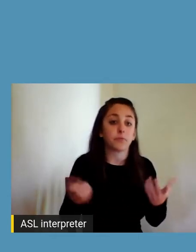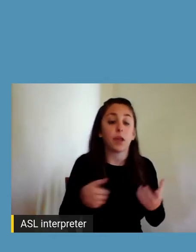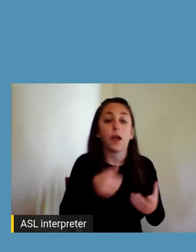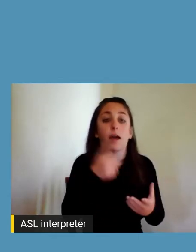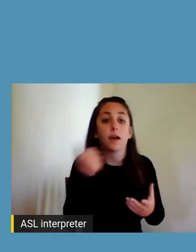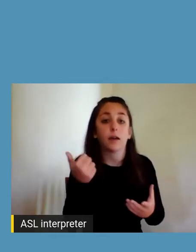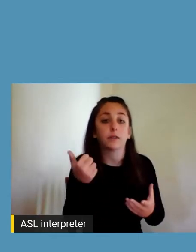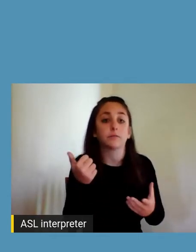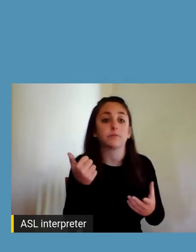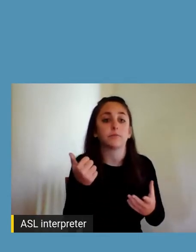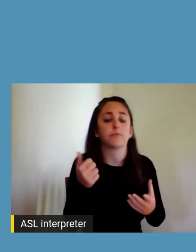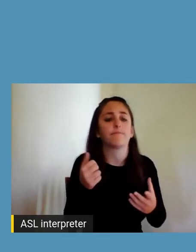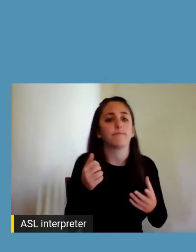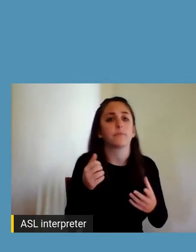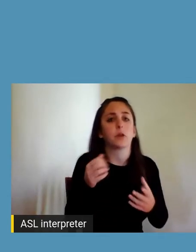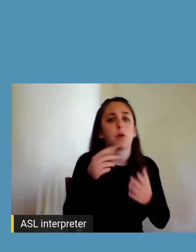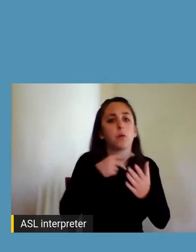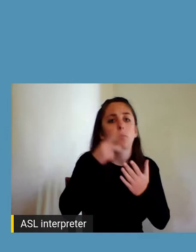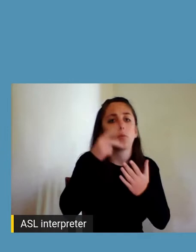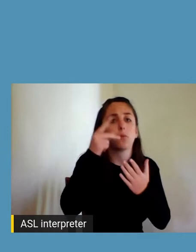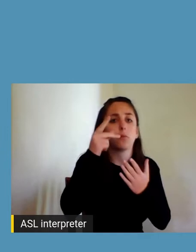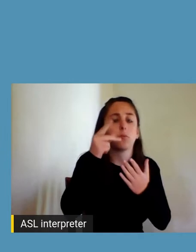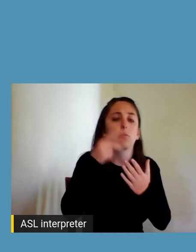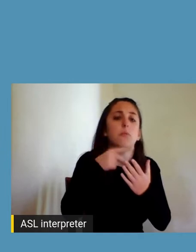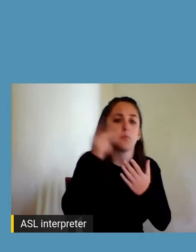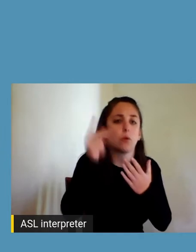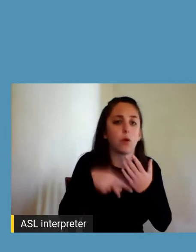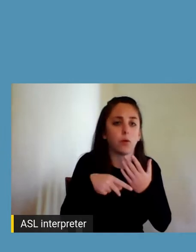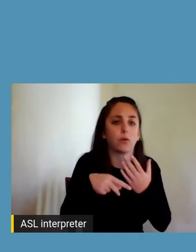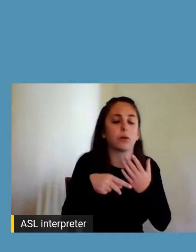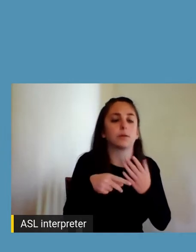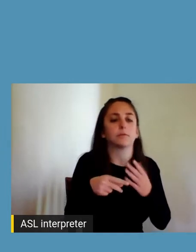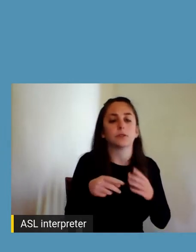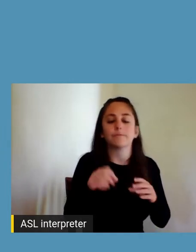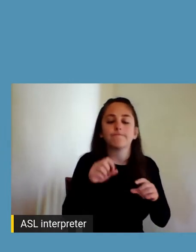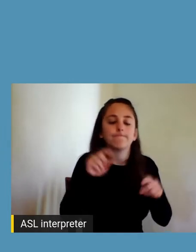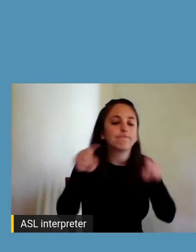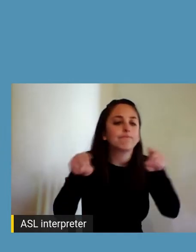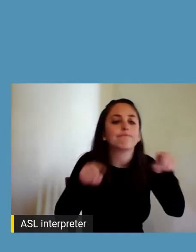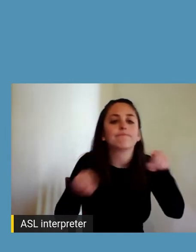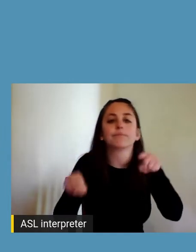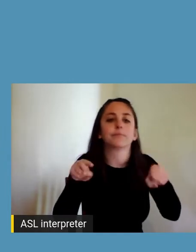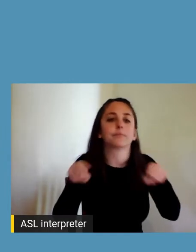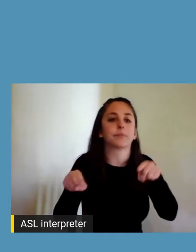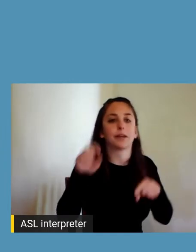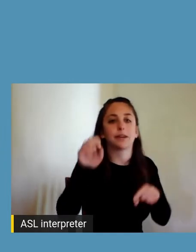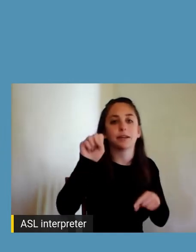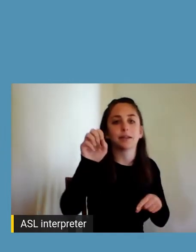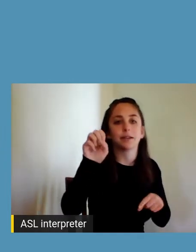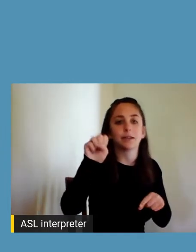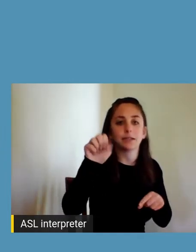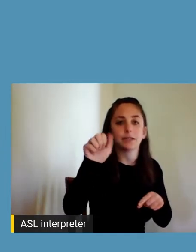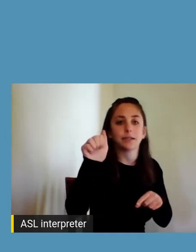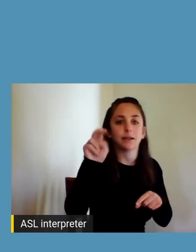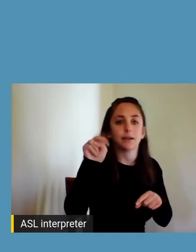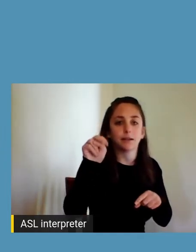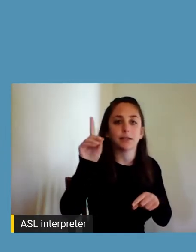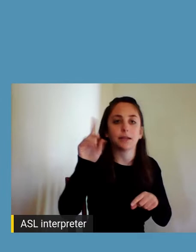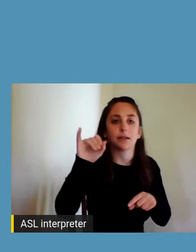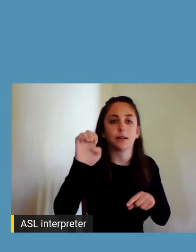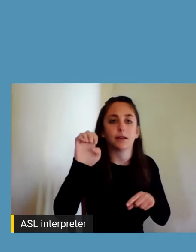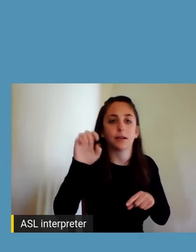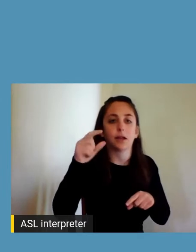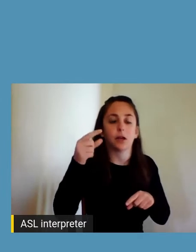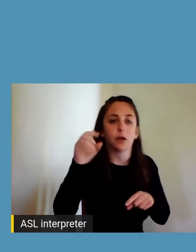have programs throughout the county of San Diego, youth programs in schools, and also some programs